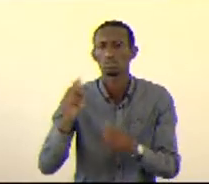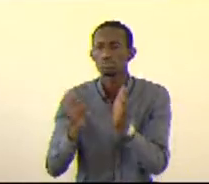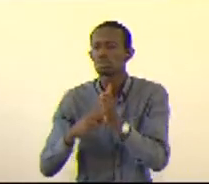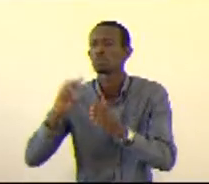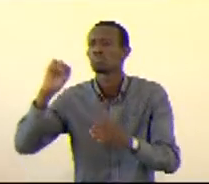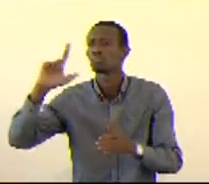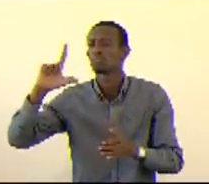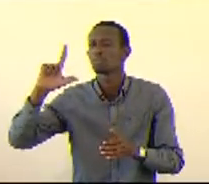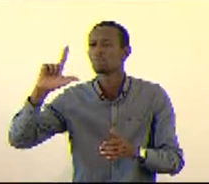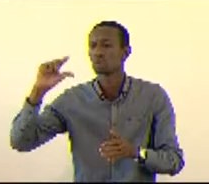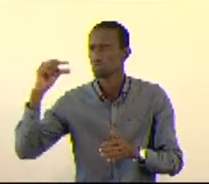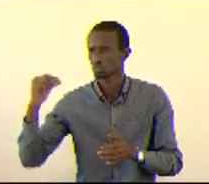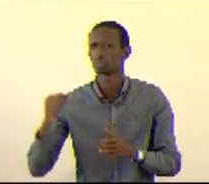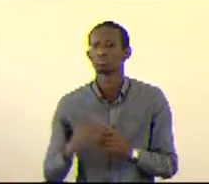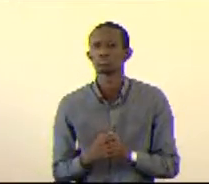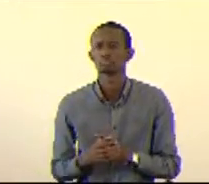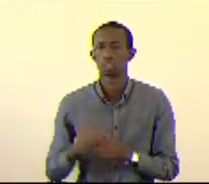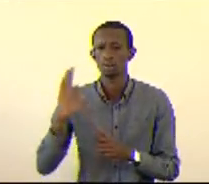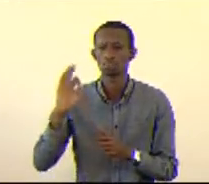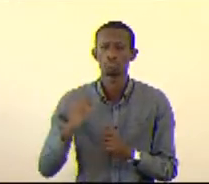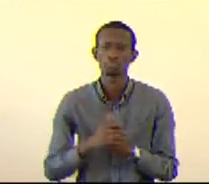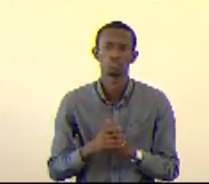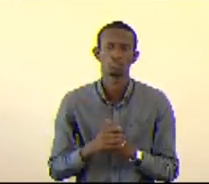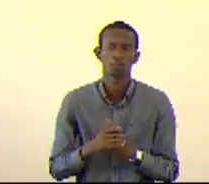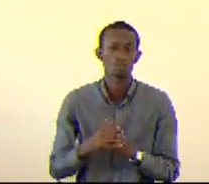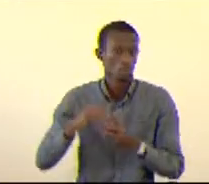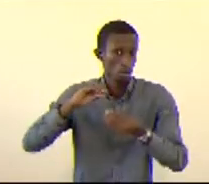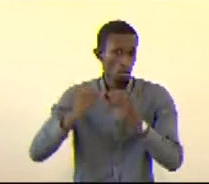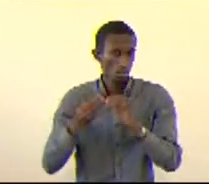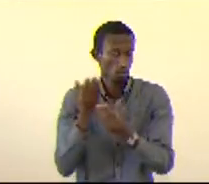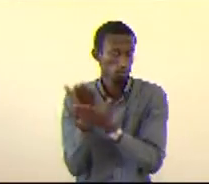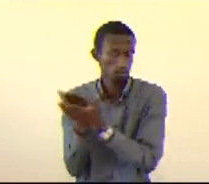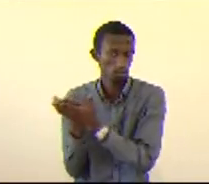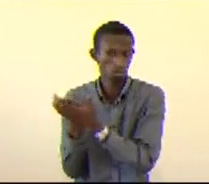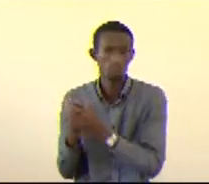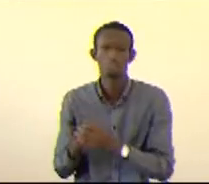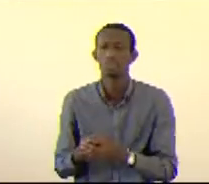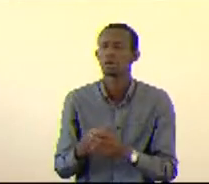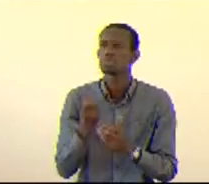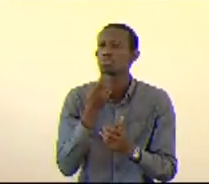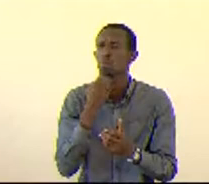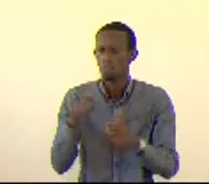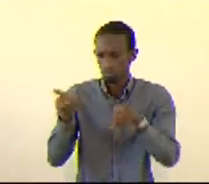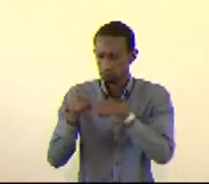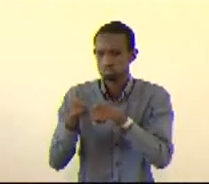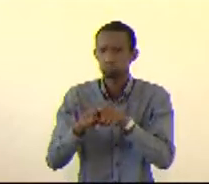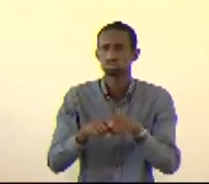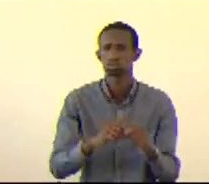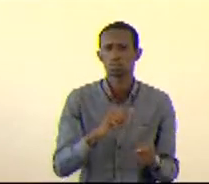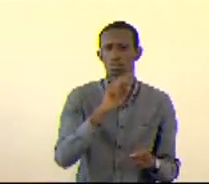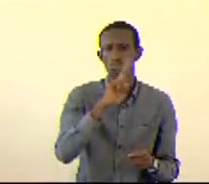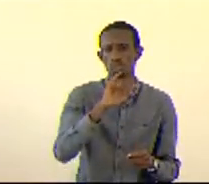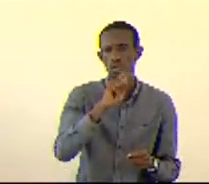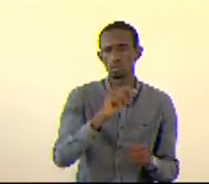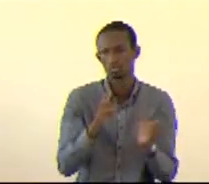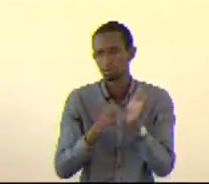equal to MLF, because amount of heat given by the heater is what is used to melt the ethanol.